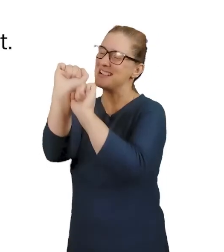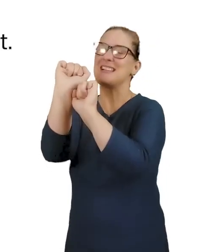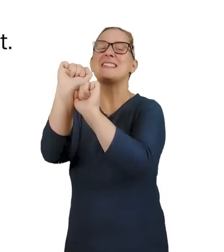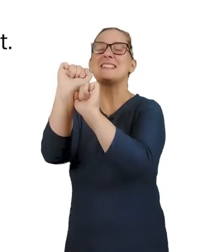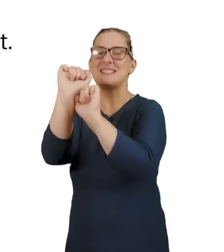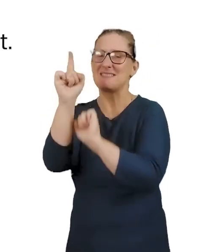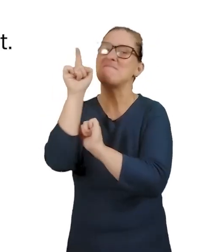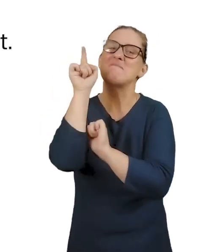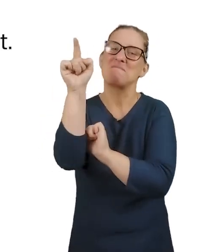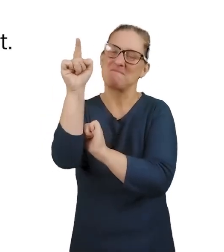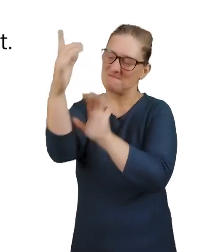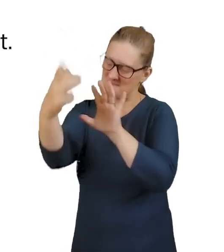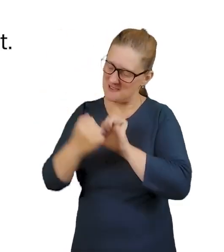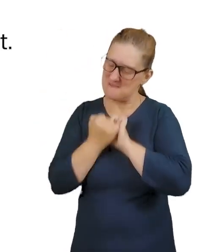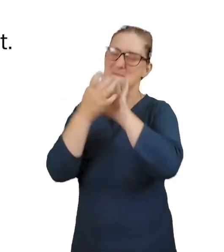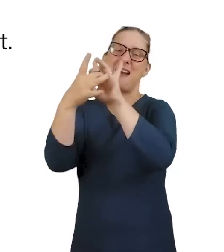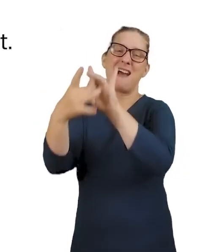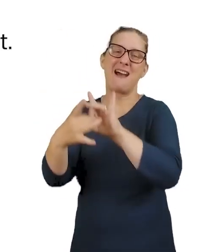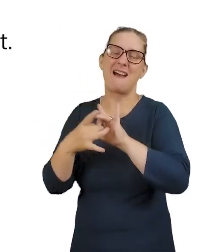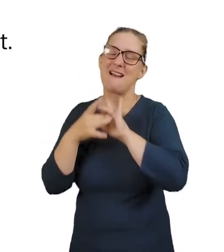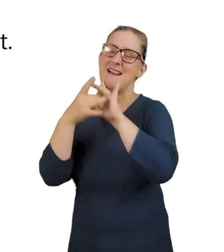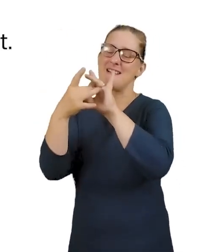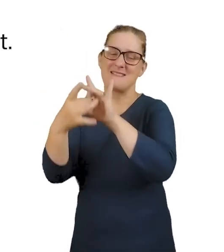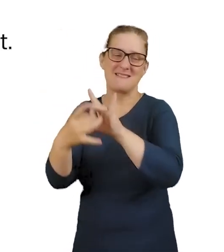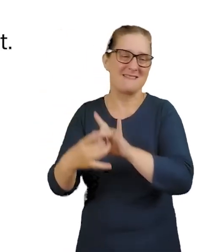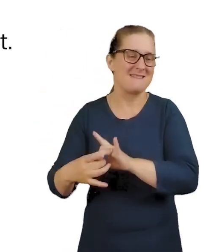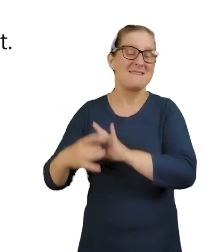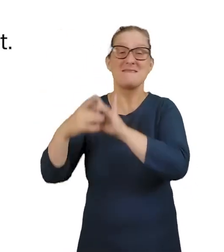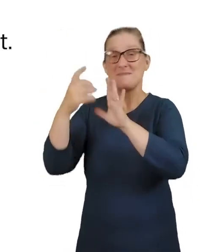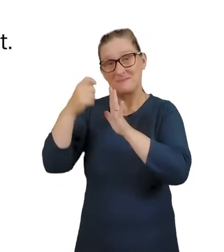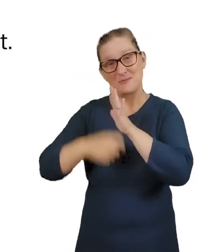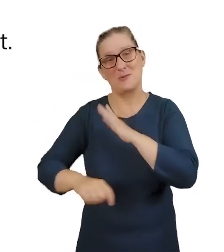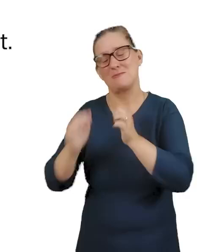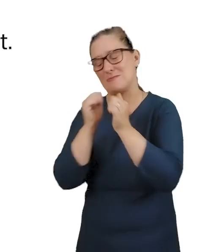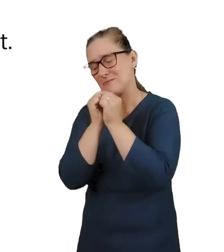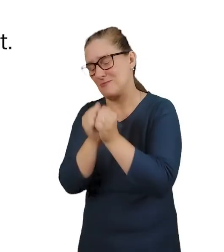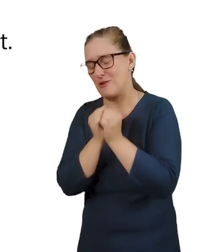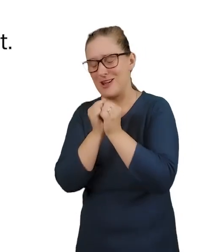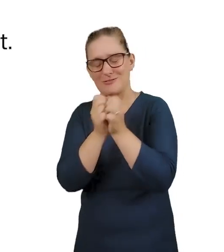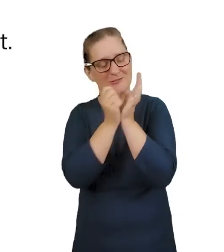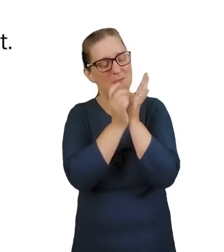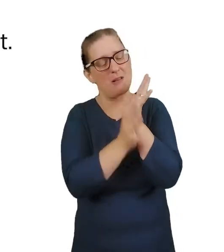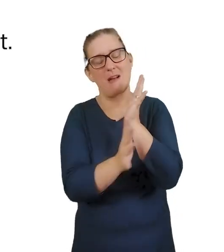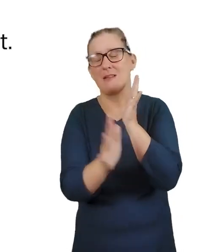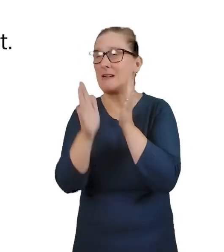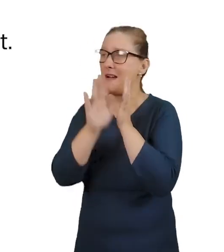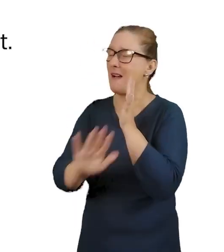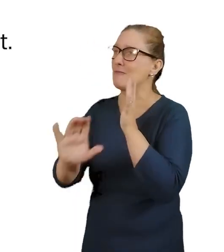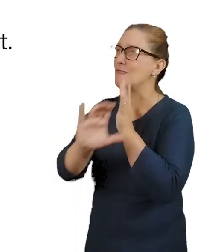For I am his and he is mine, bought with the precious